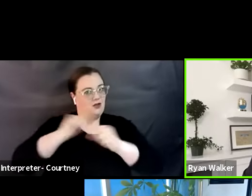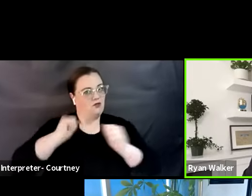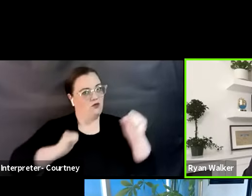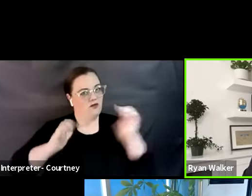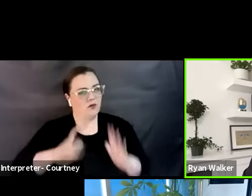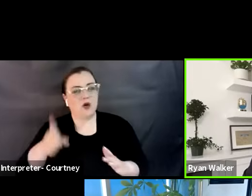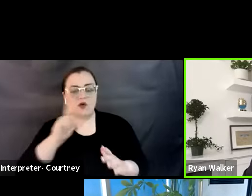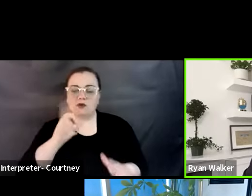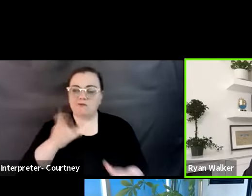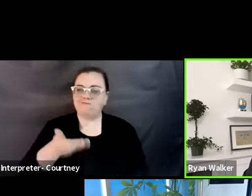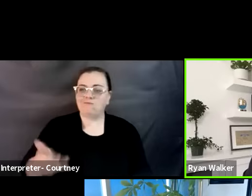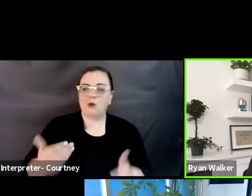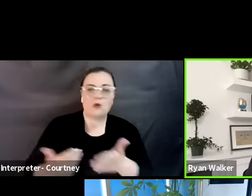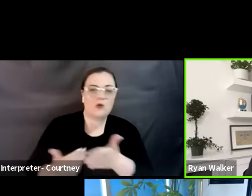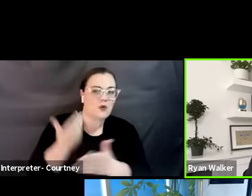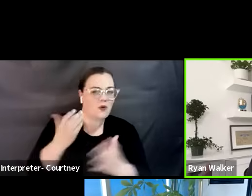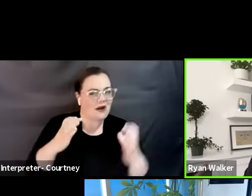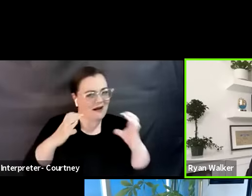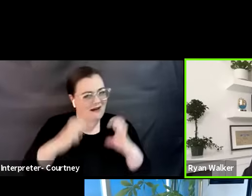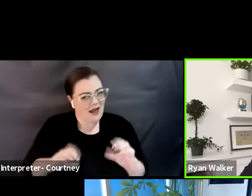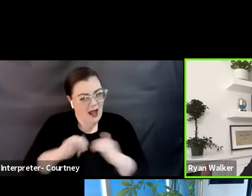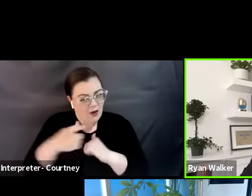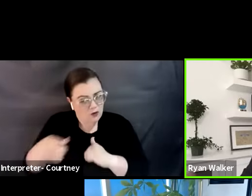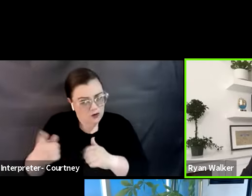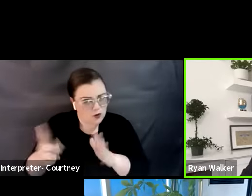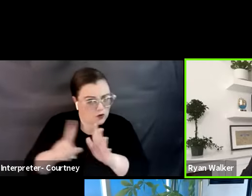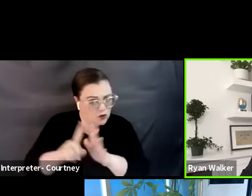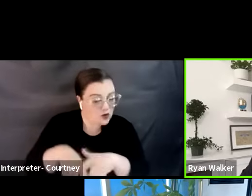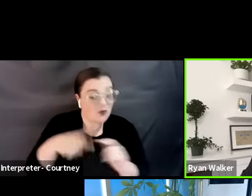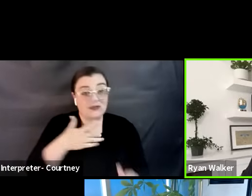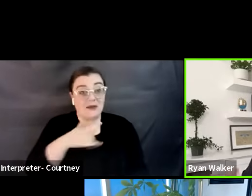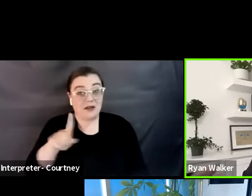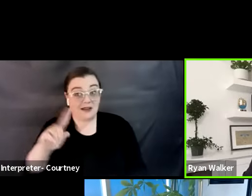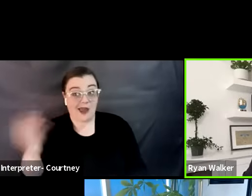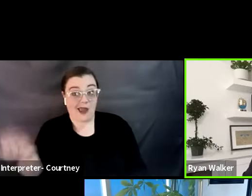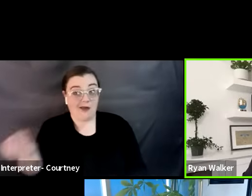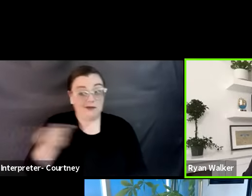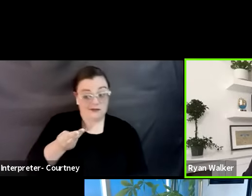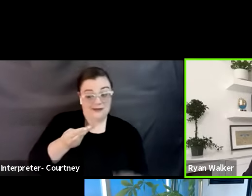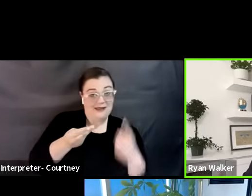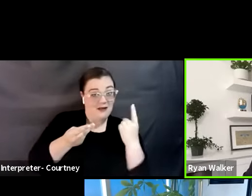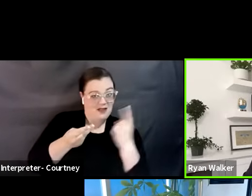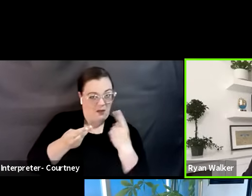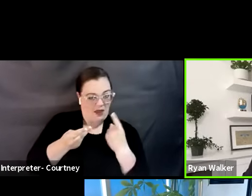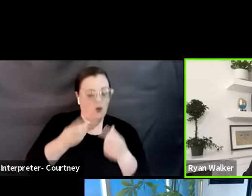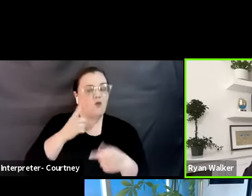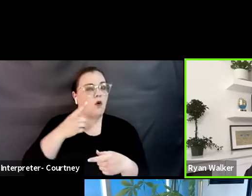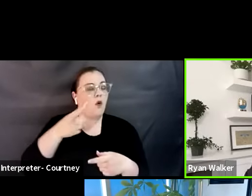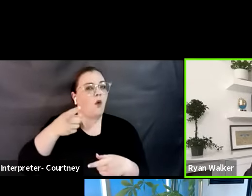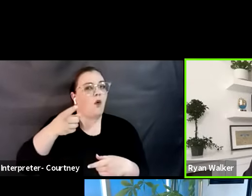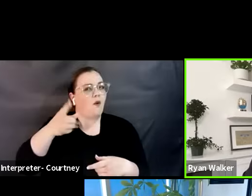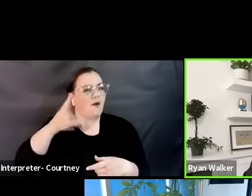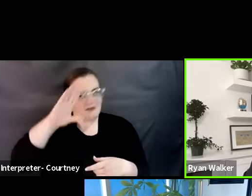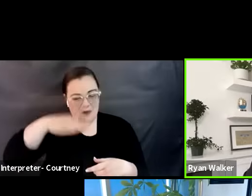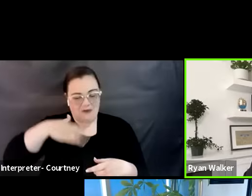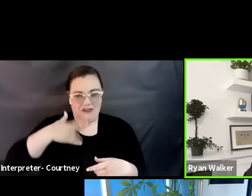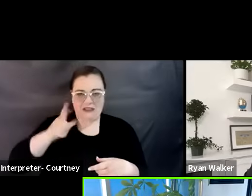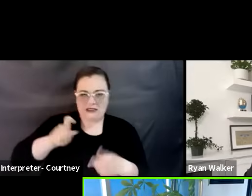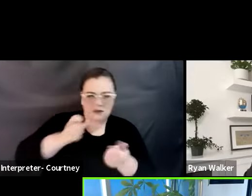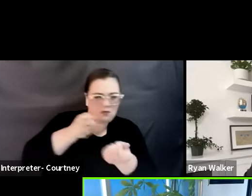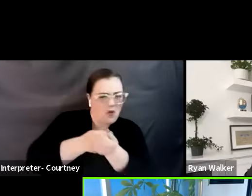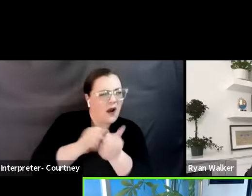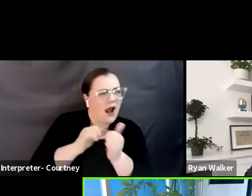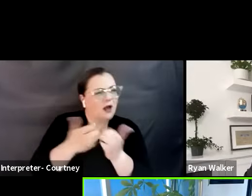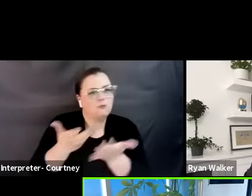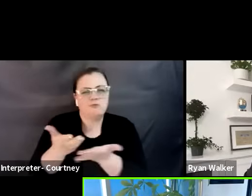relationship usually start? Are they bringing something to you right out of the gate? Do they know they just need support? How does that generally work? They